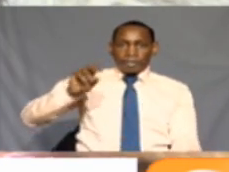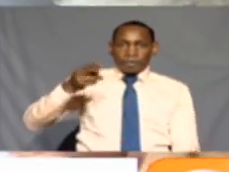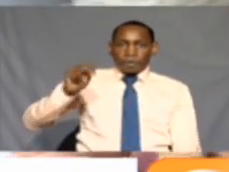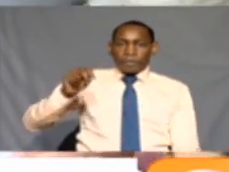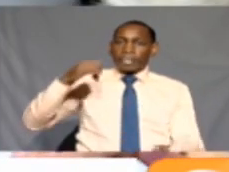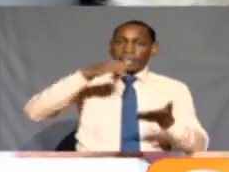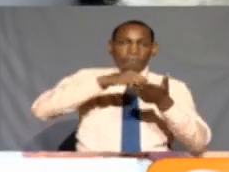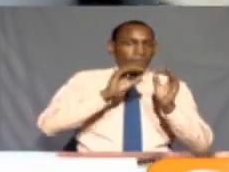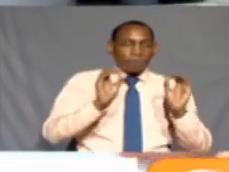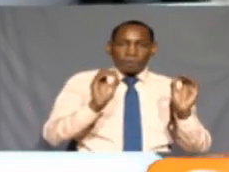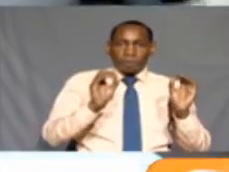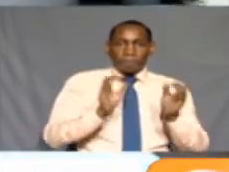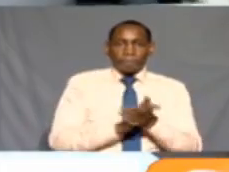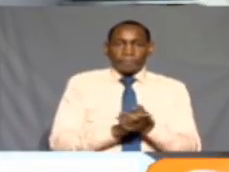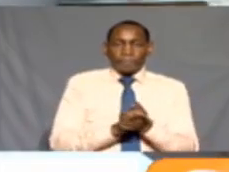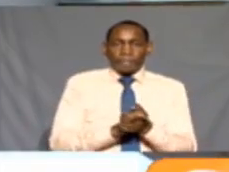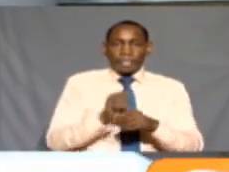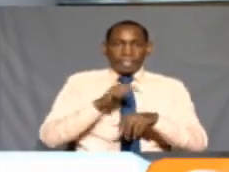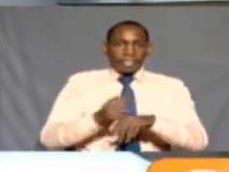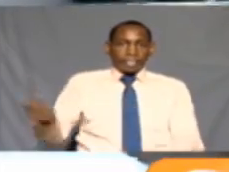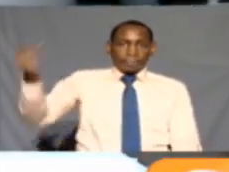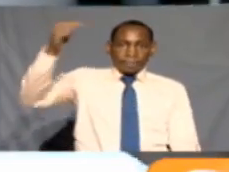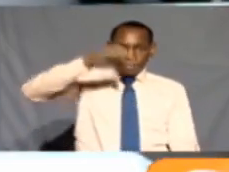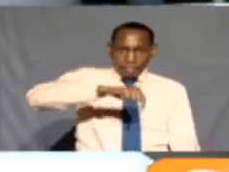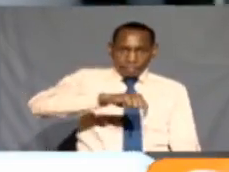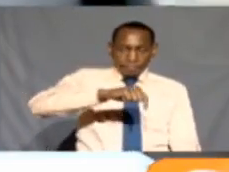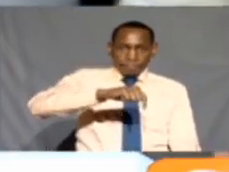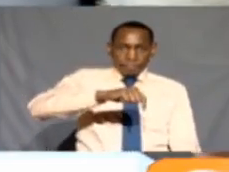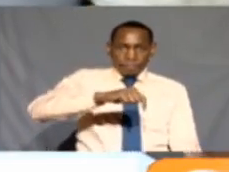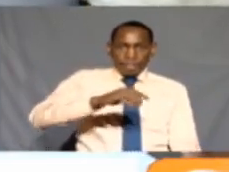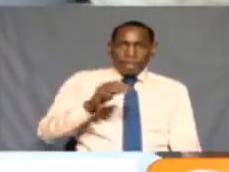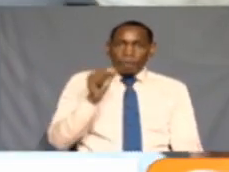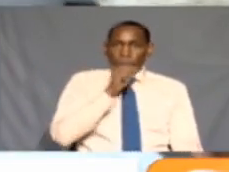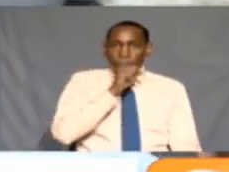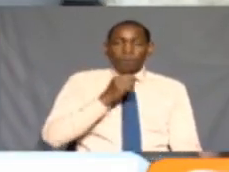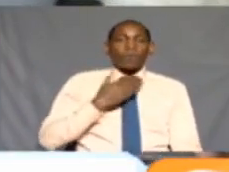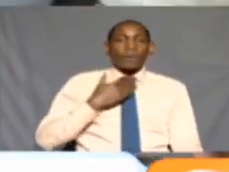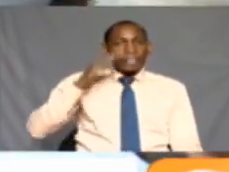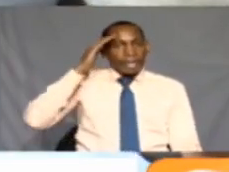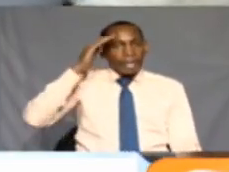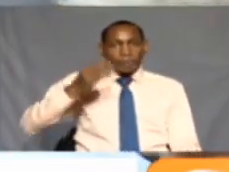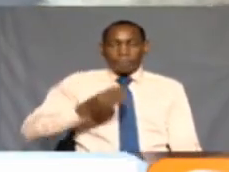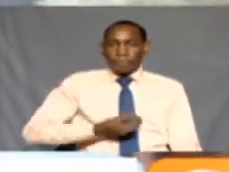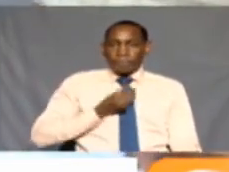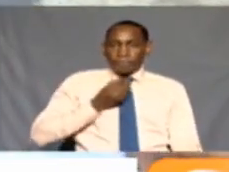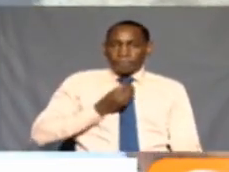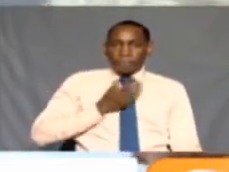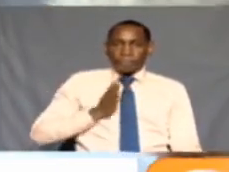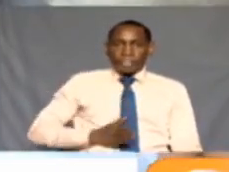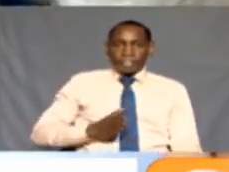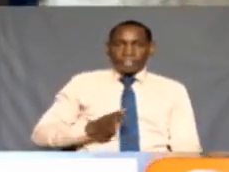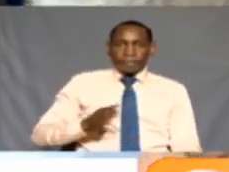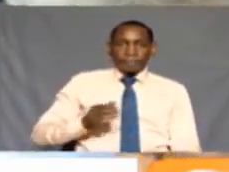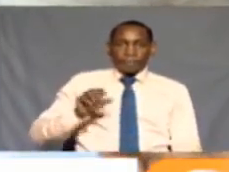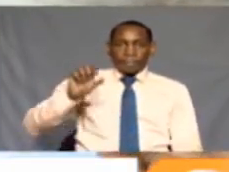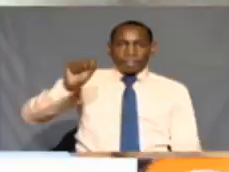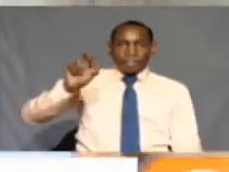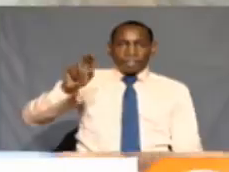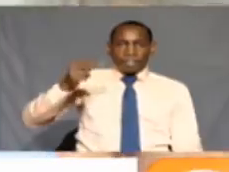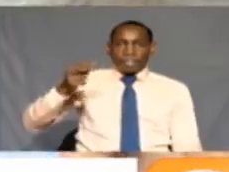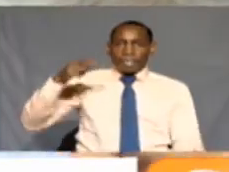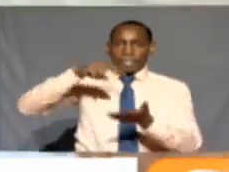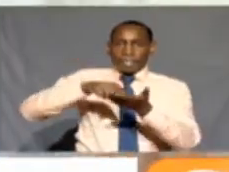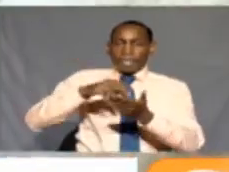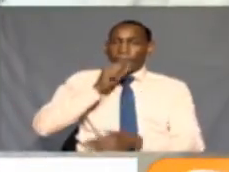from. When he came down here, took the microphone to say hi to the guests, Sarah stands up, grabs